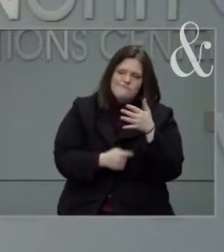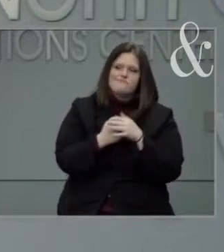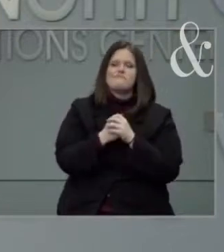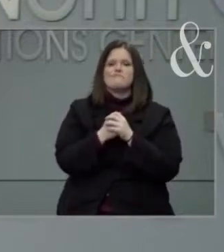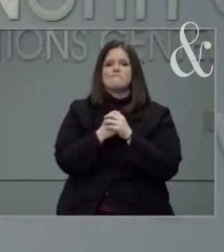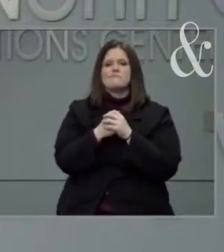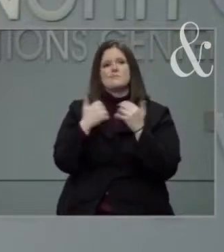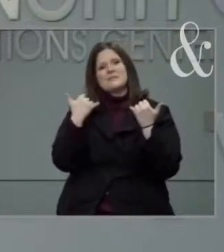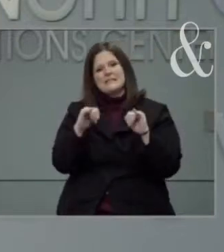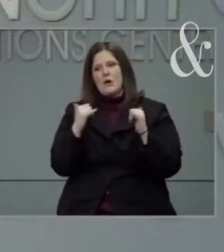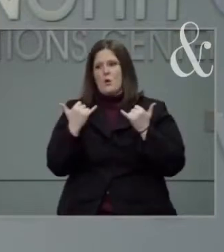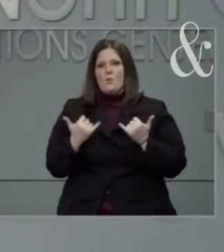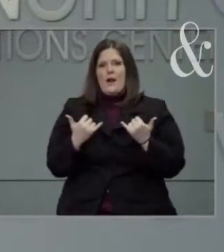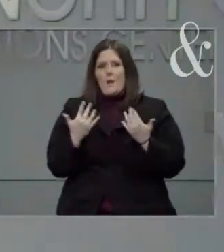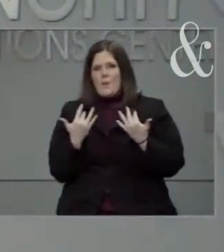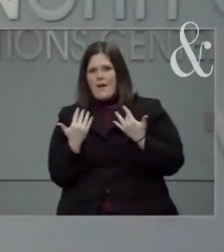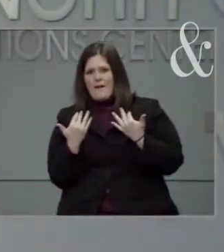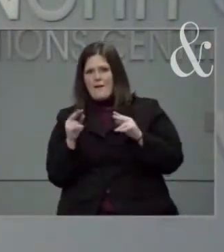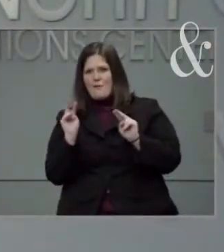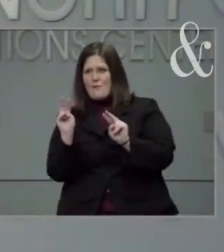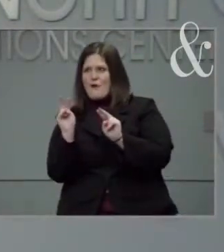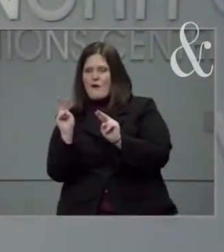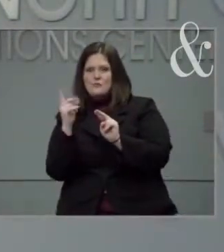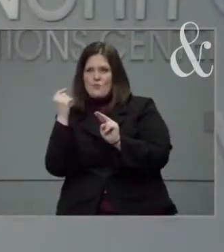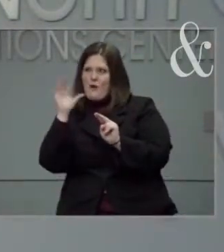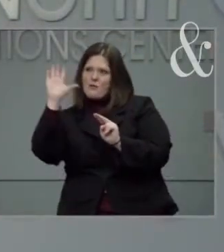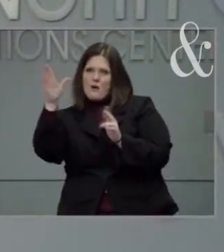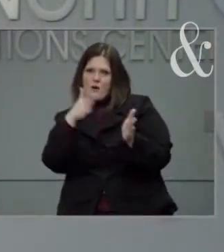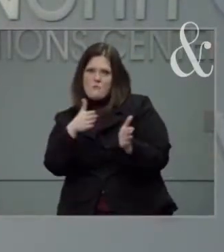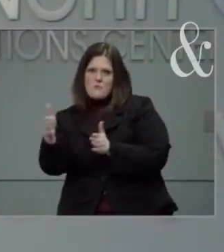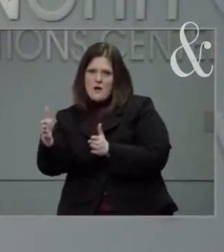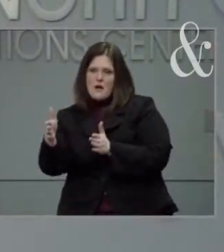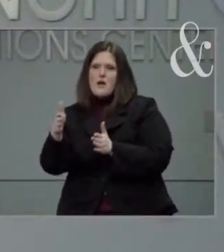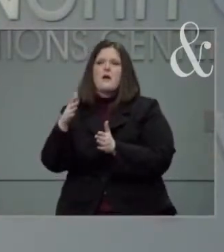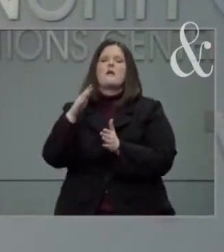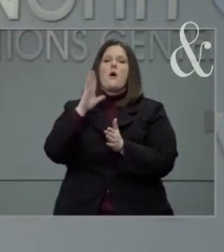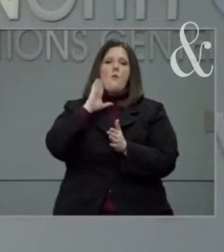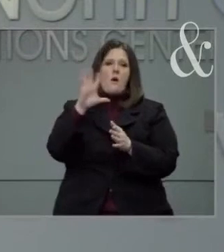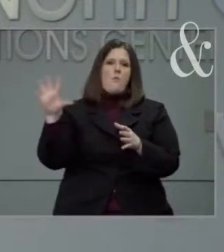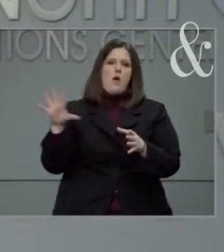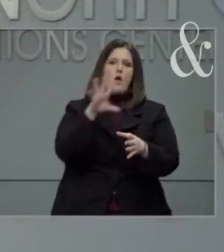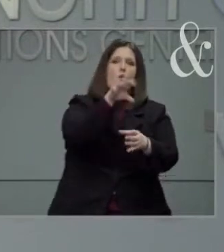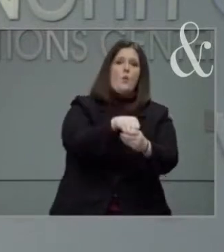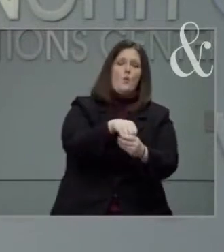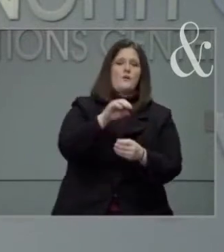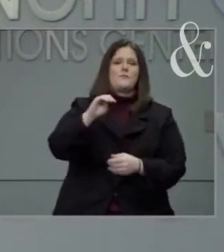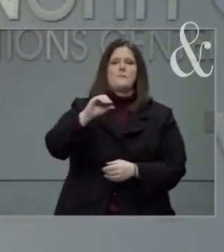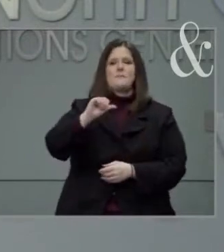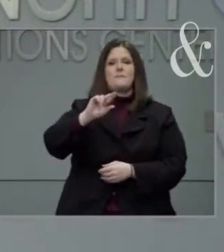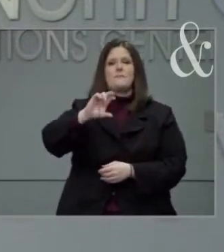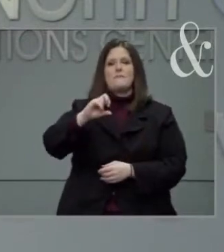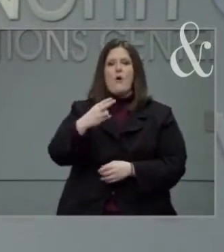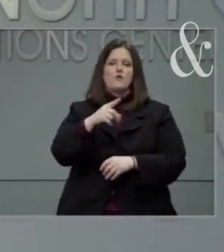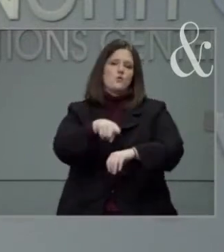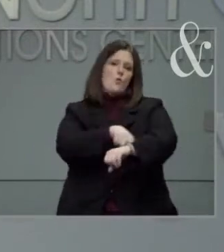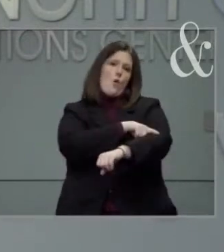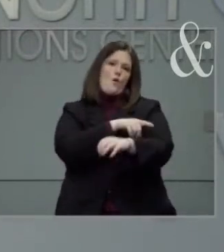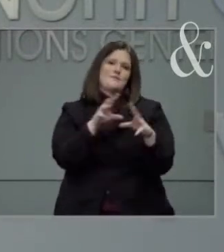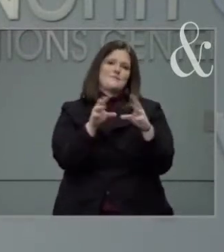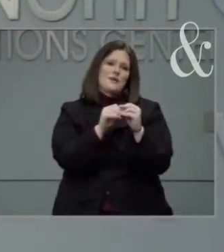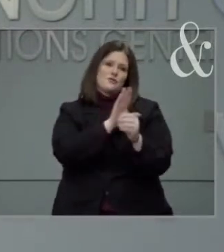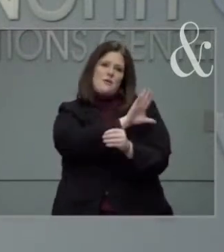the next, several weeks and incorporate that into the long session budget in March. Next question.